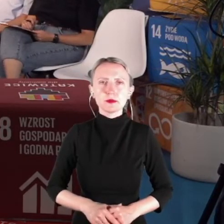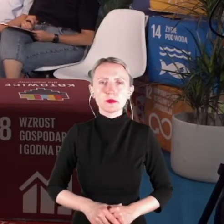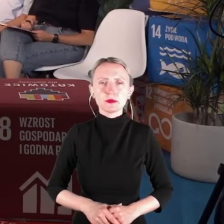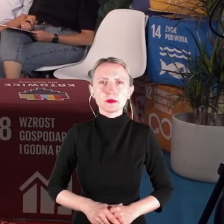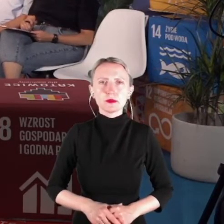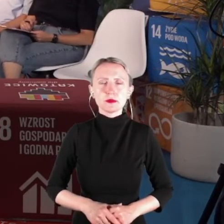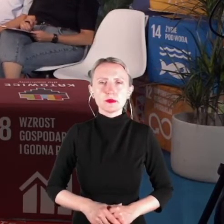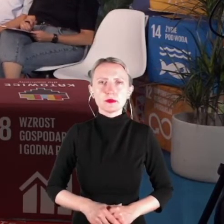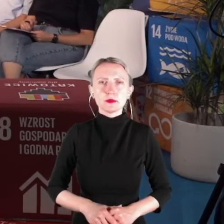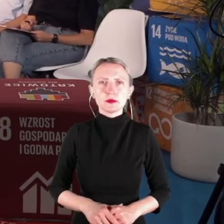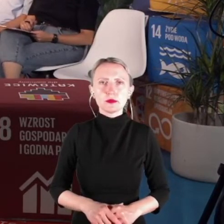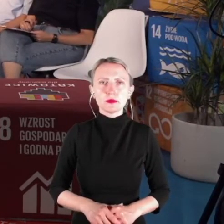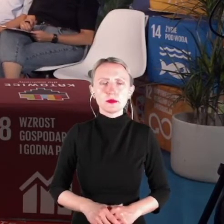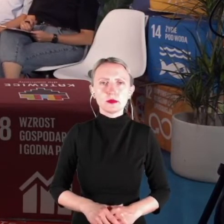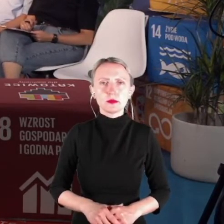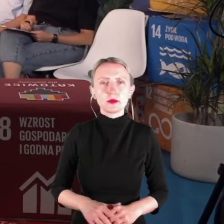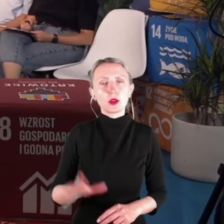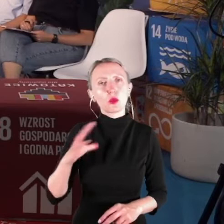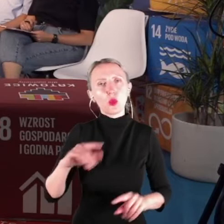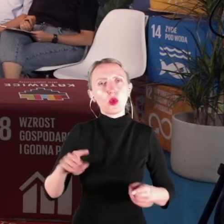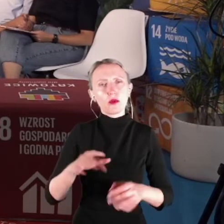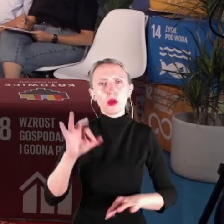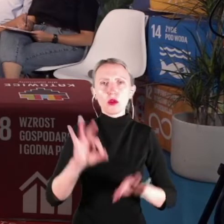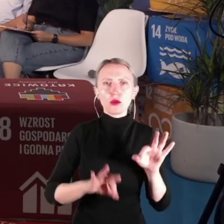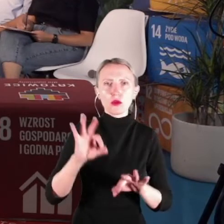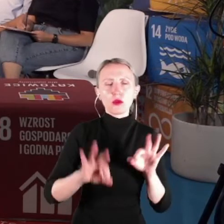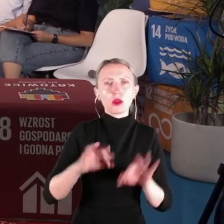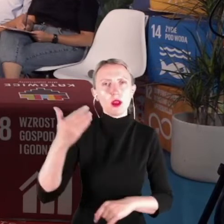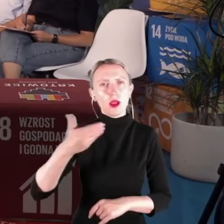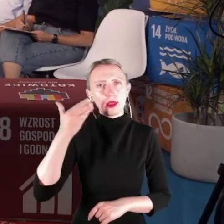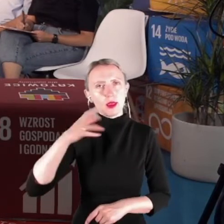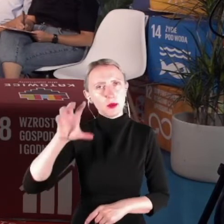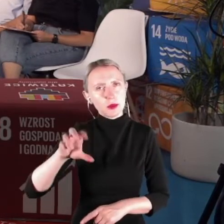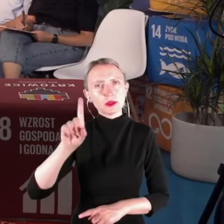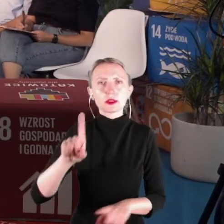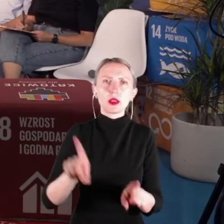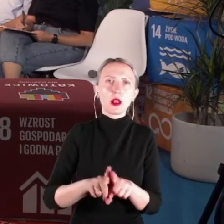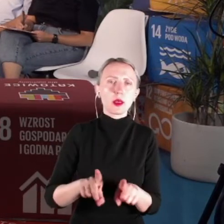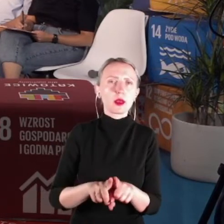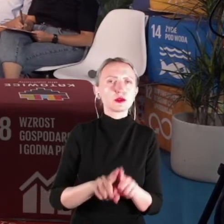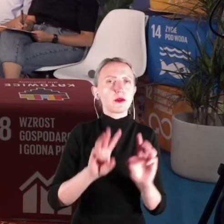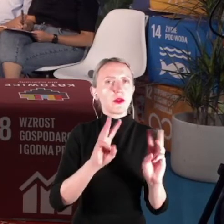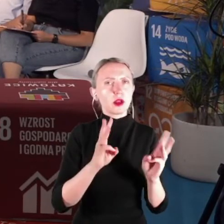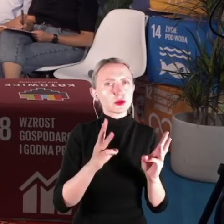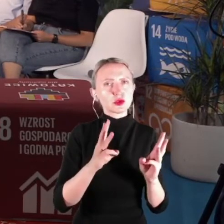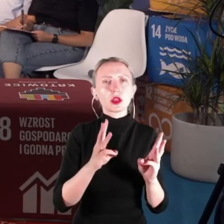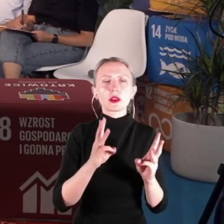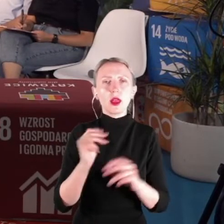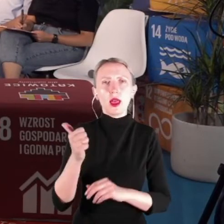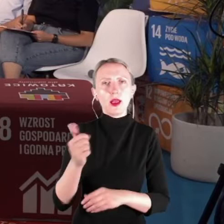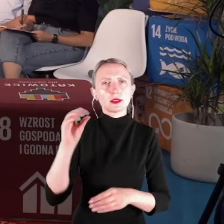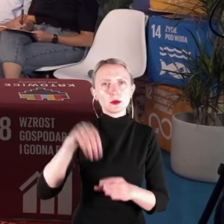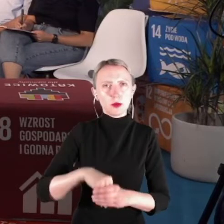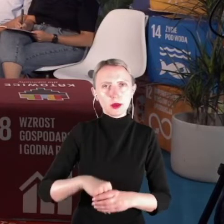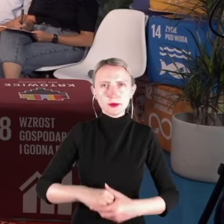workshops, cross-sectional workshops with the town civil society and sectoral experts, and we did 7 summer schools that were